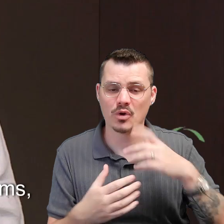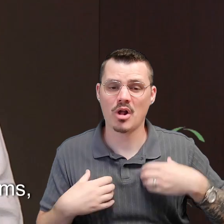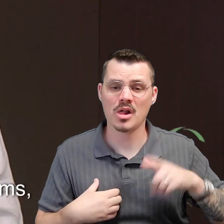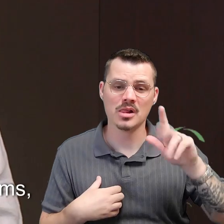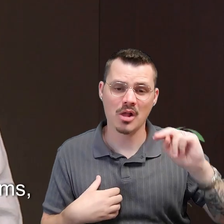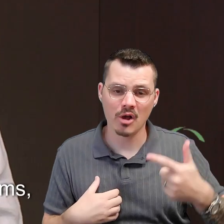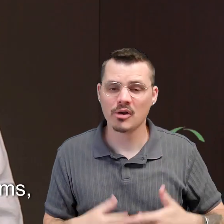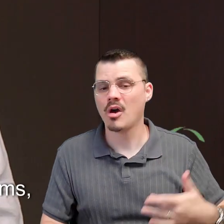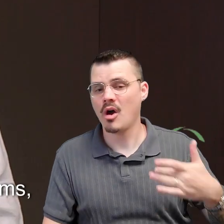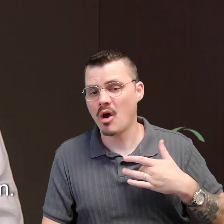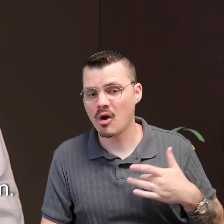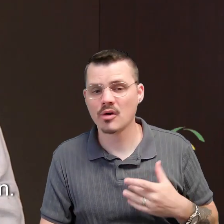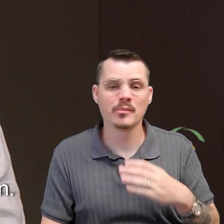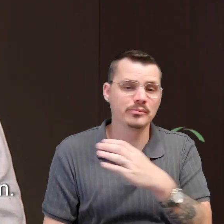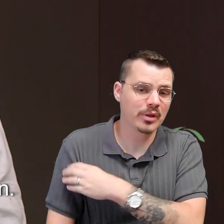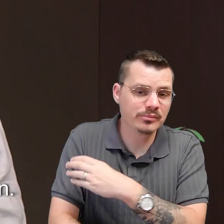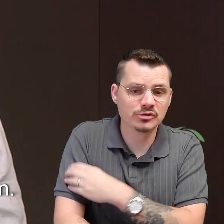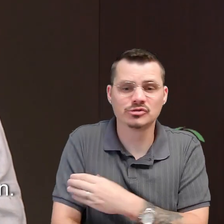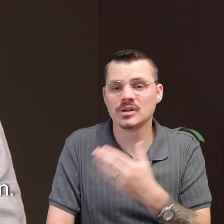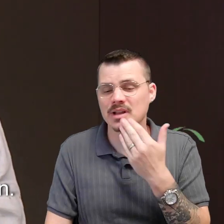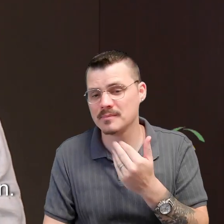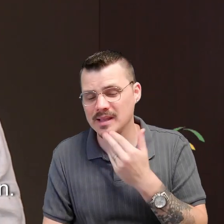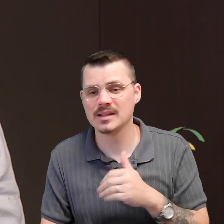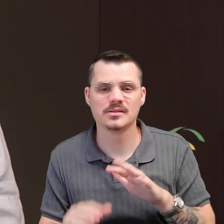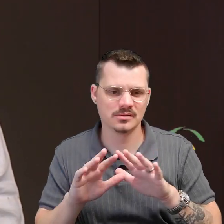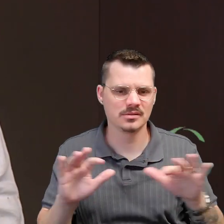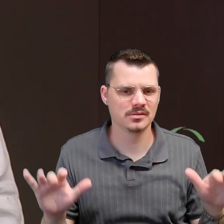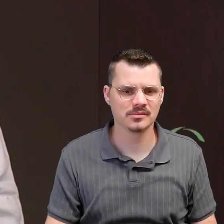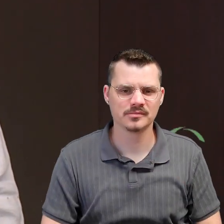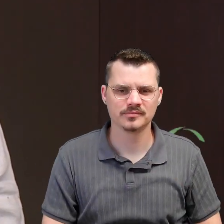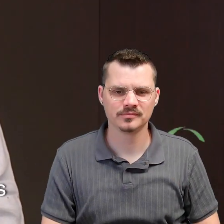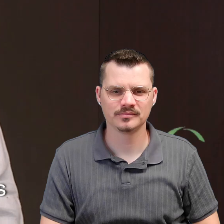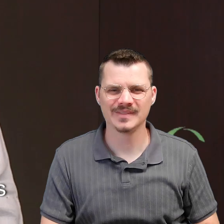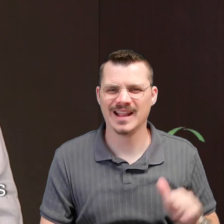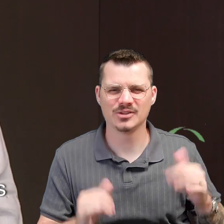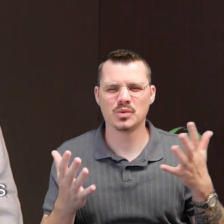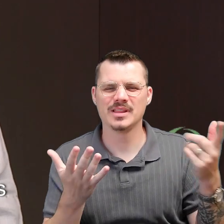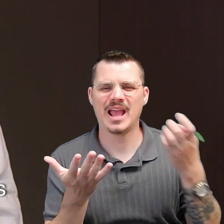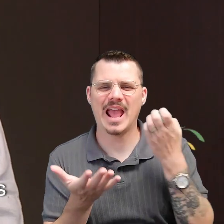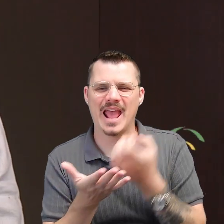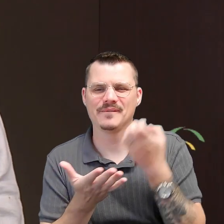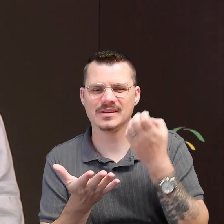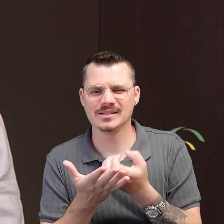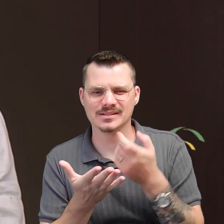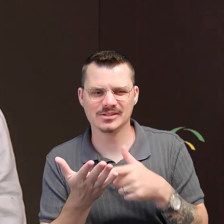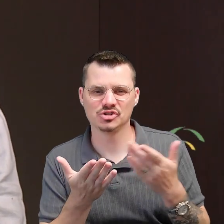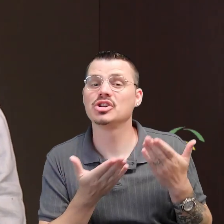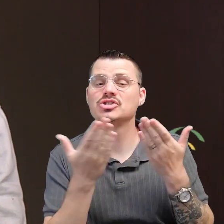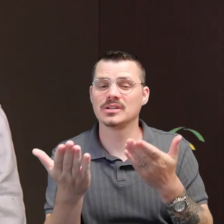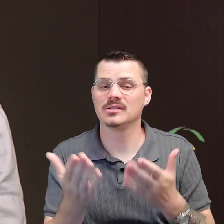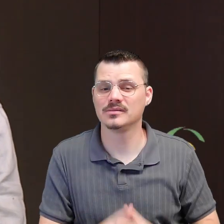their lung problems, heart problems, blood pressure, diabetes, and so on. At least that's what the evidence is suggesting